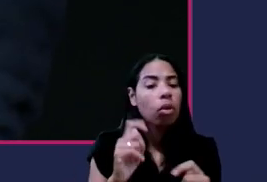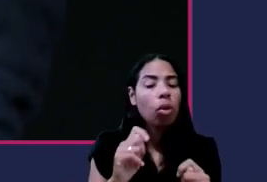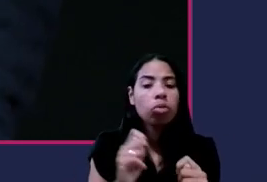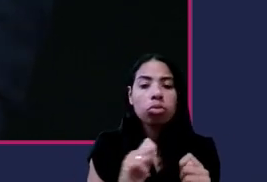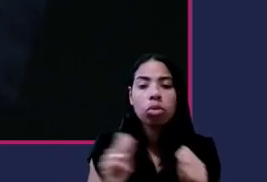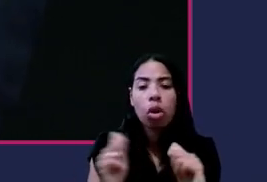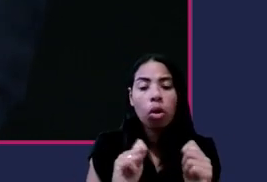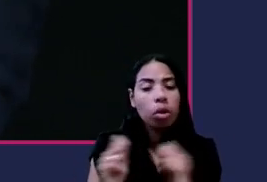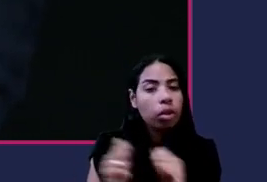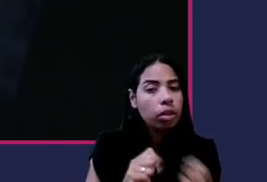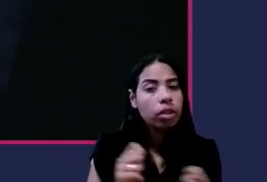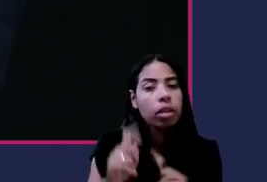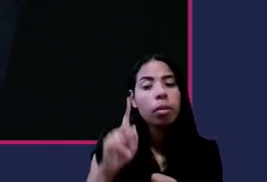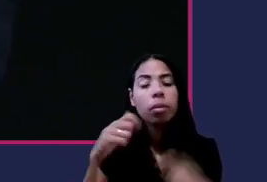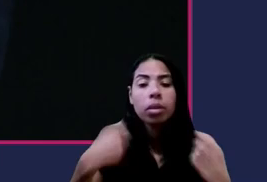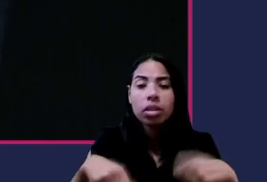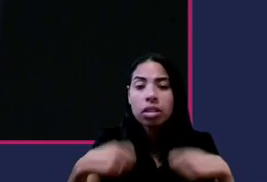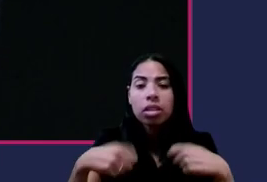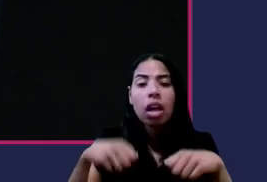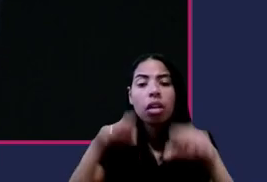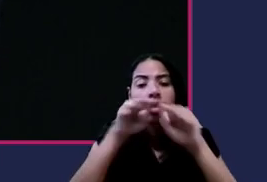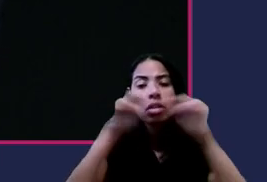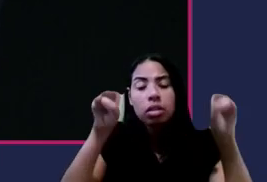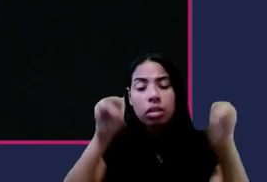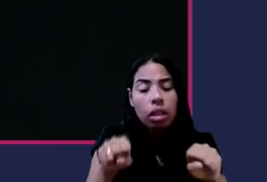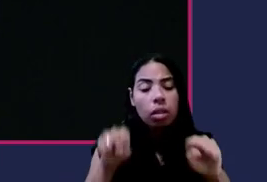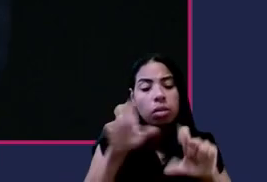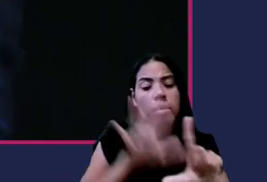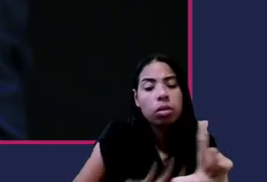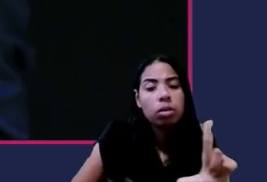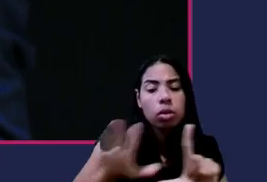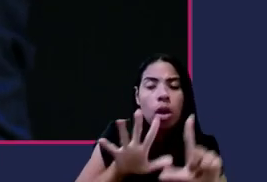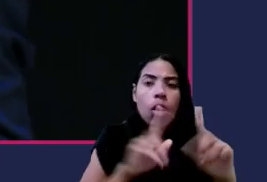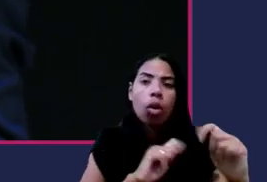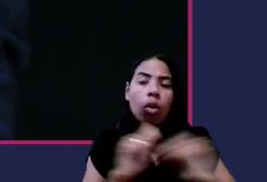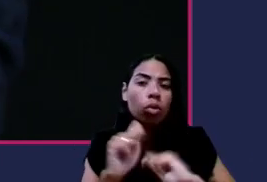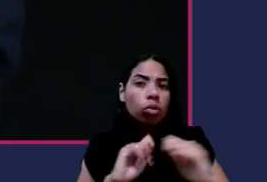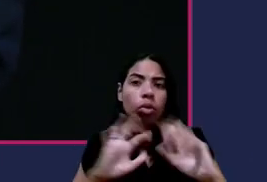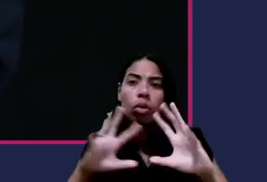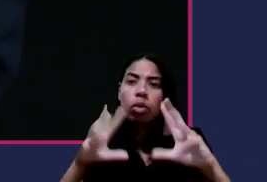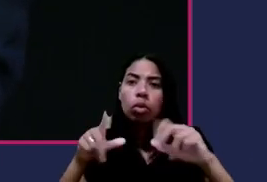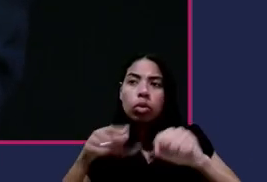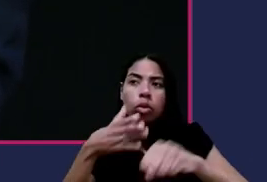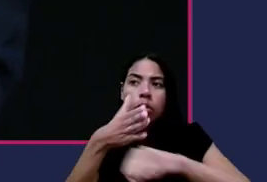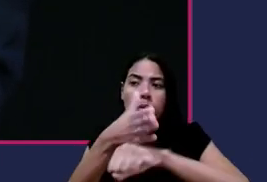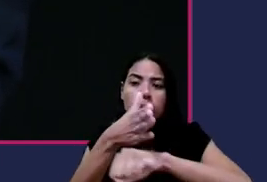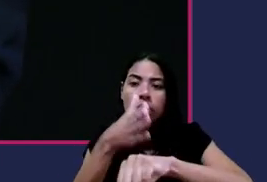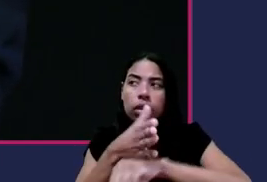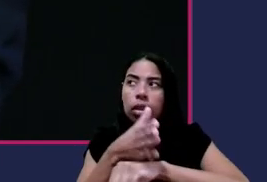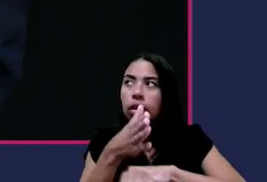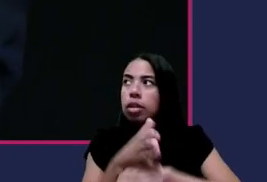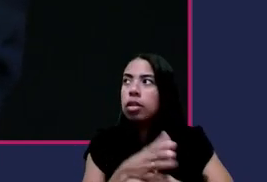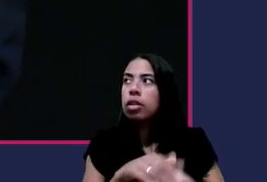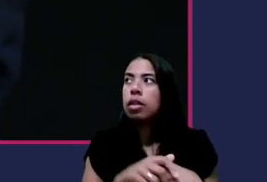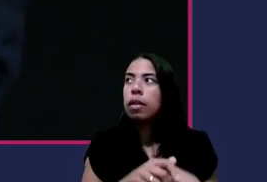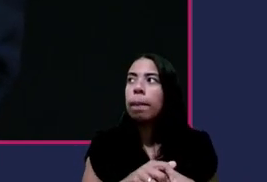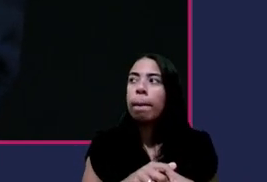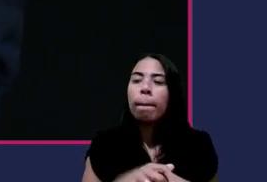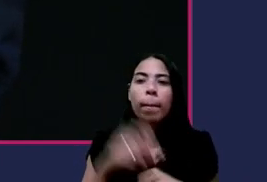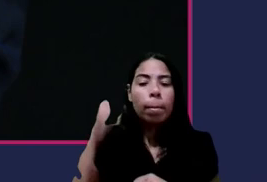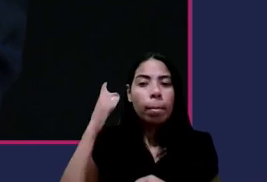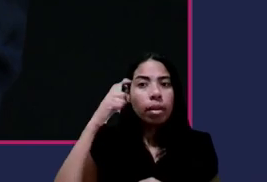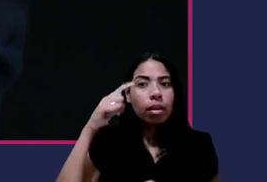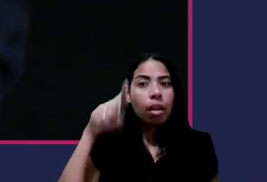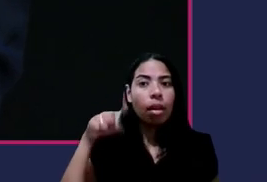We should have an electronic